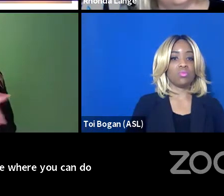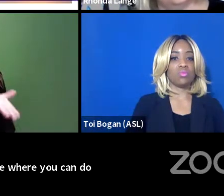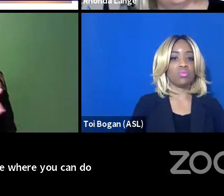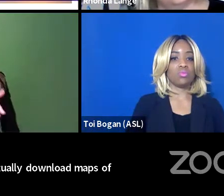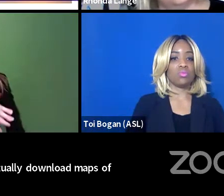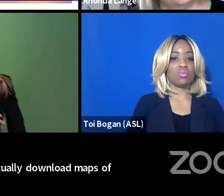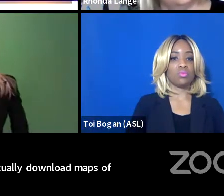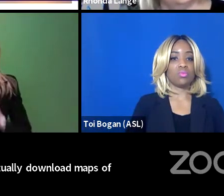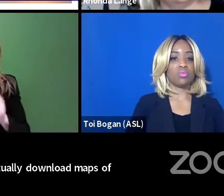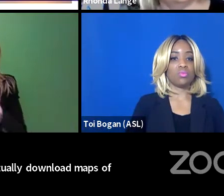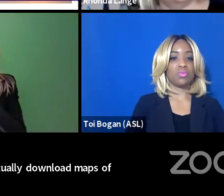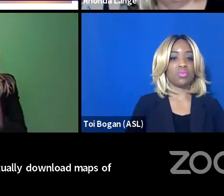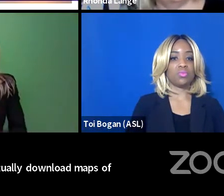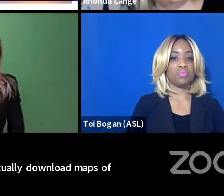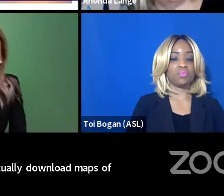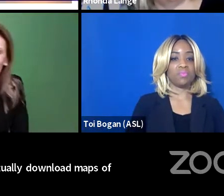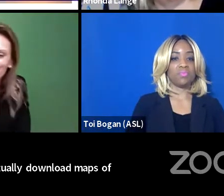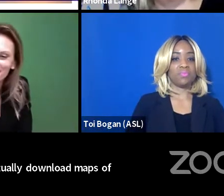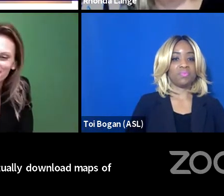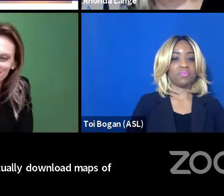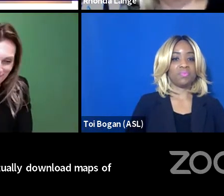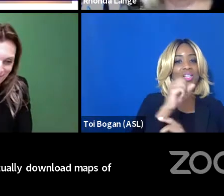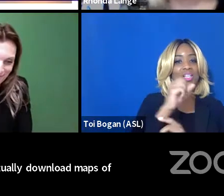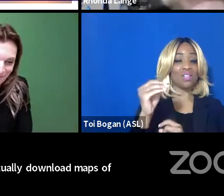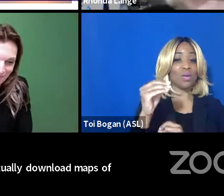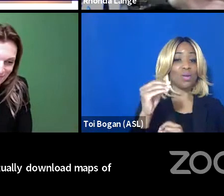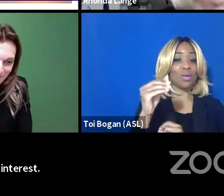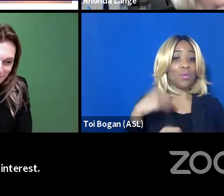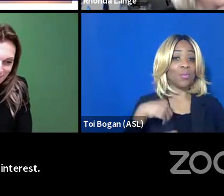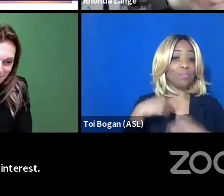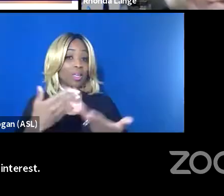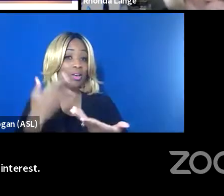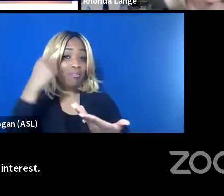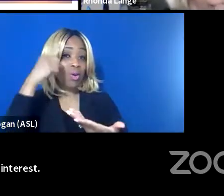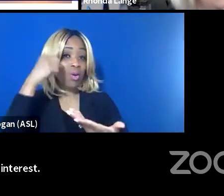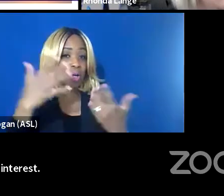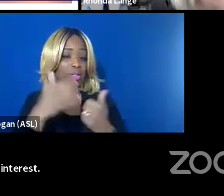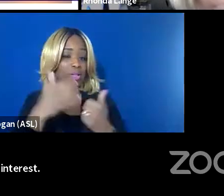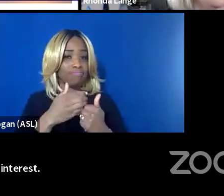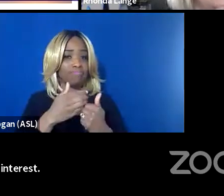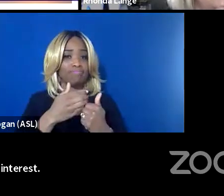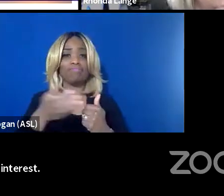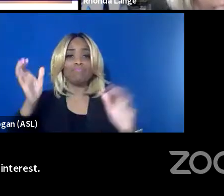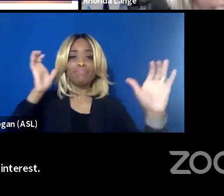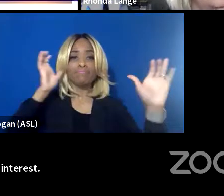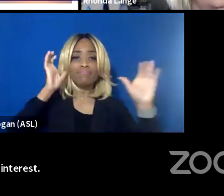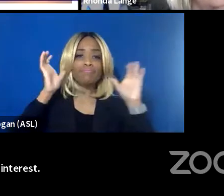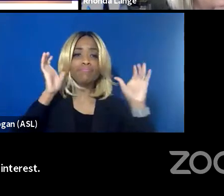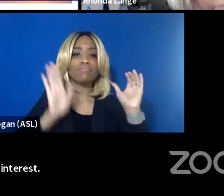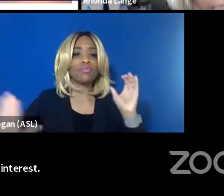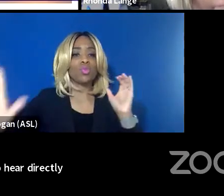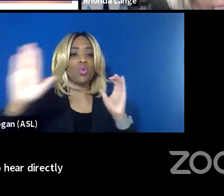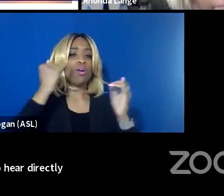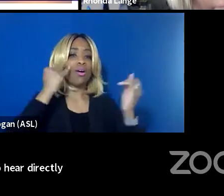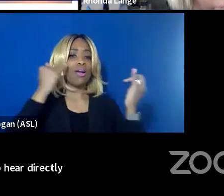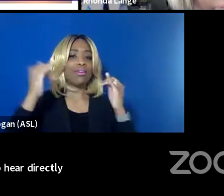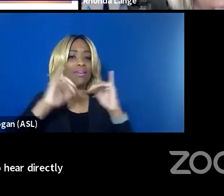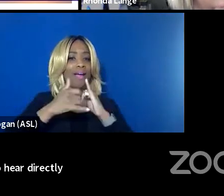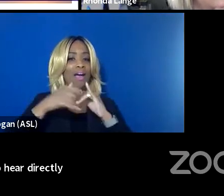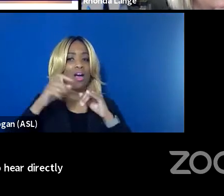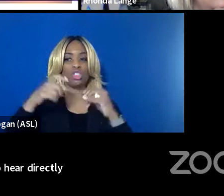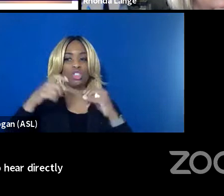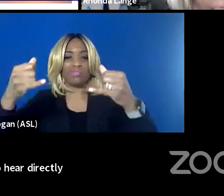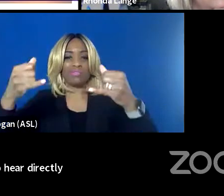interest. So, why are we here? To hear directly from you about your ideas to redistrict